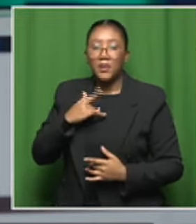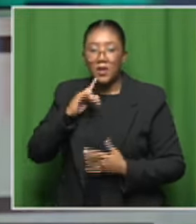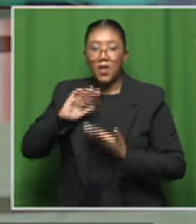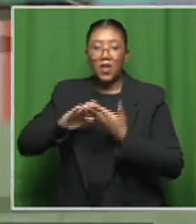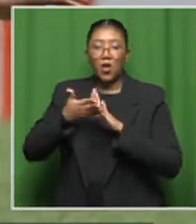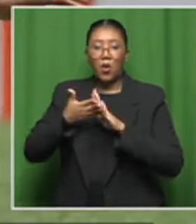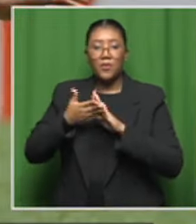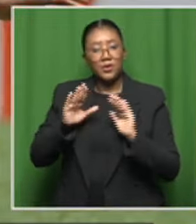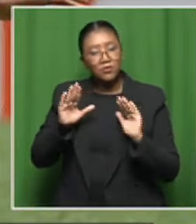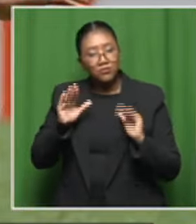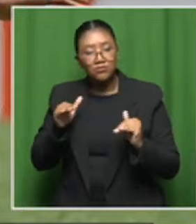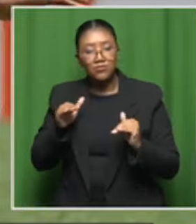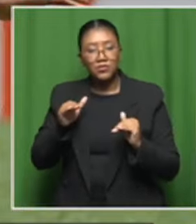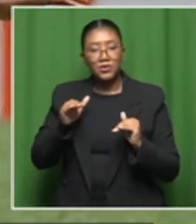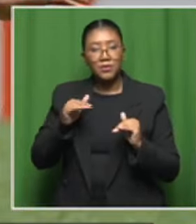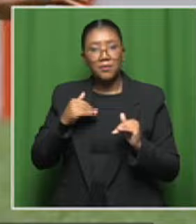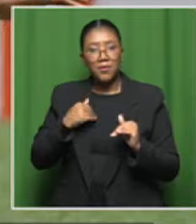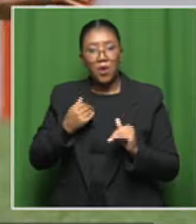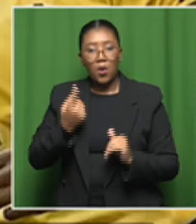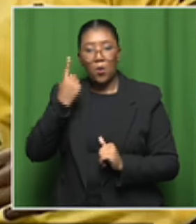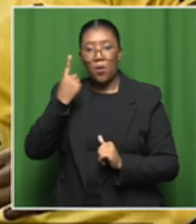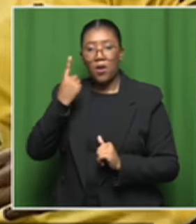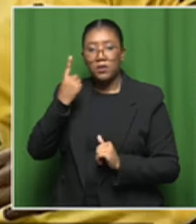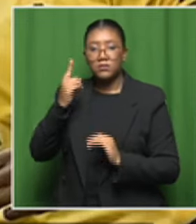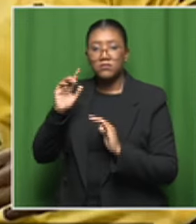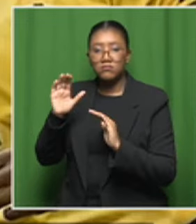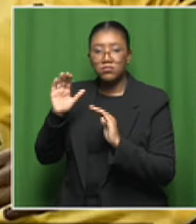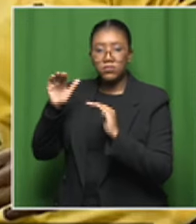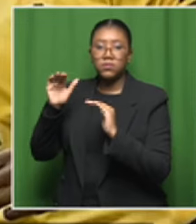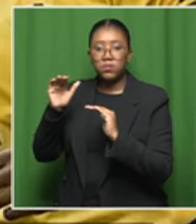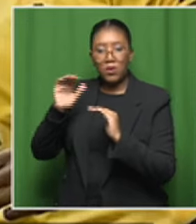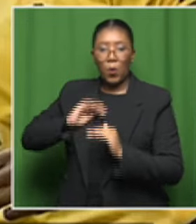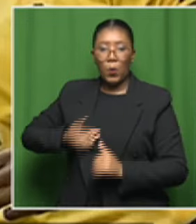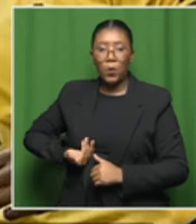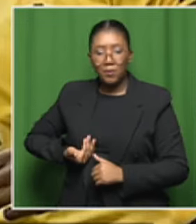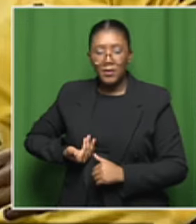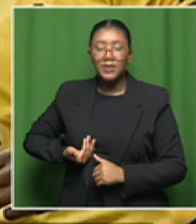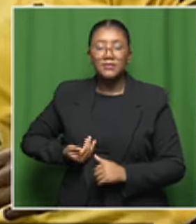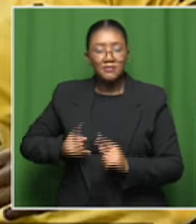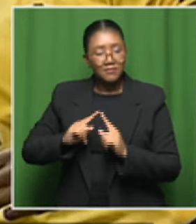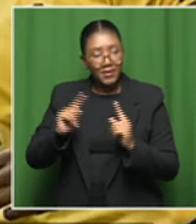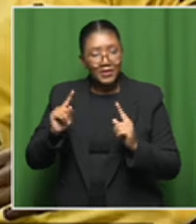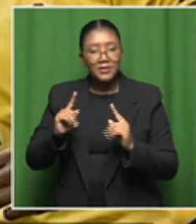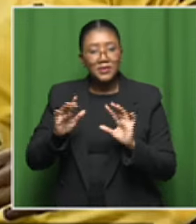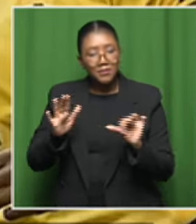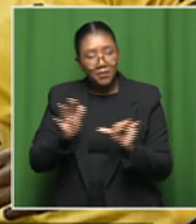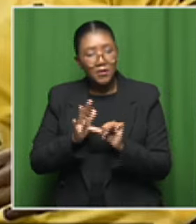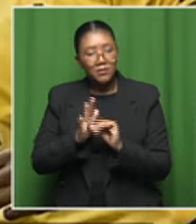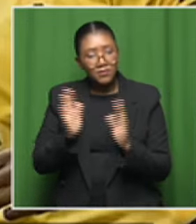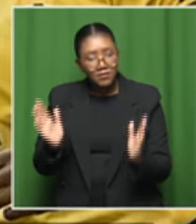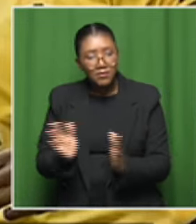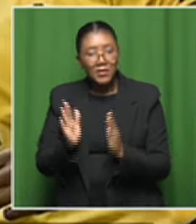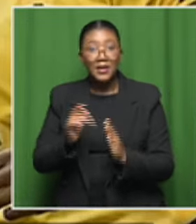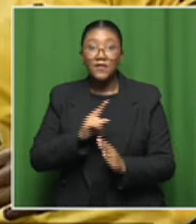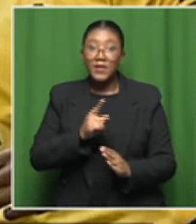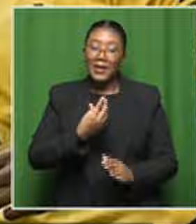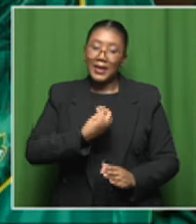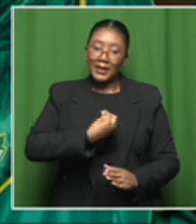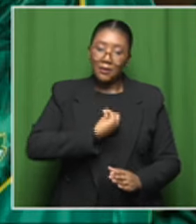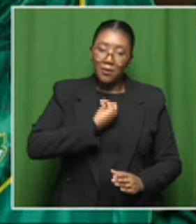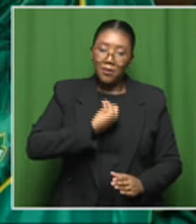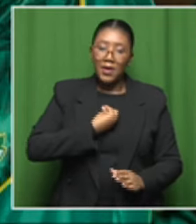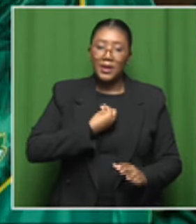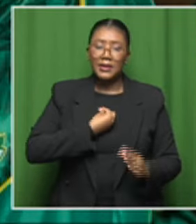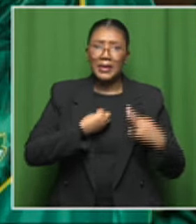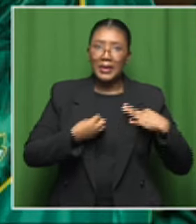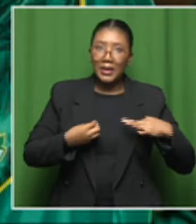the spotlight element. Precisely. It's not just a glam word, talking about women. I'm just saying it's about making sure that young girls and young boys know the